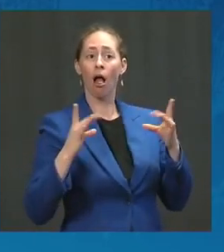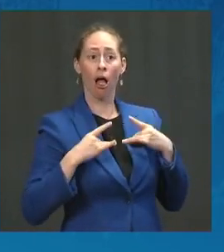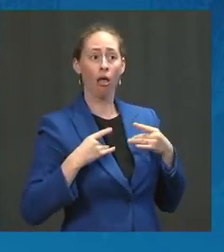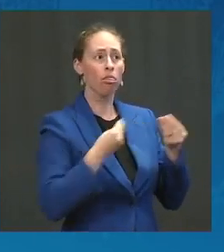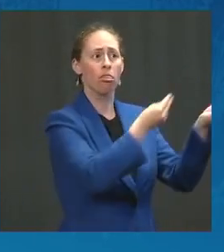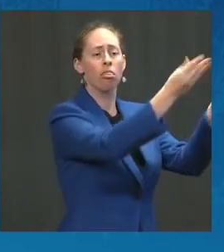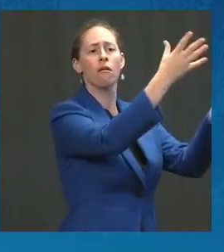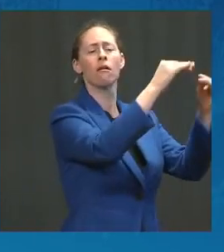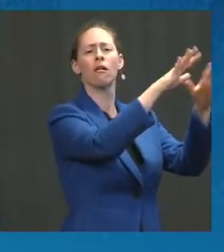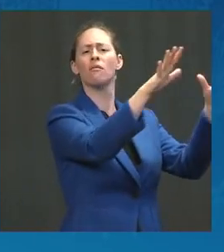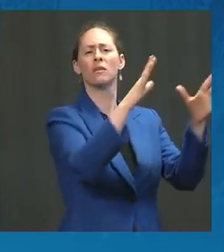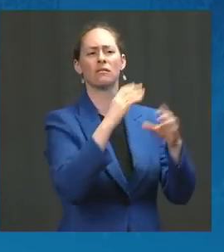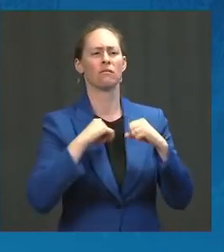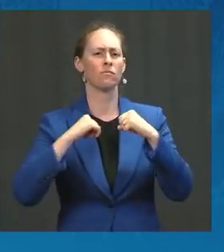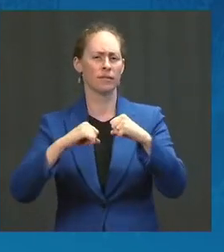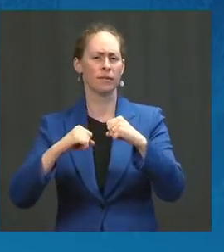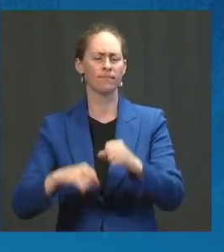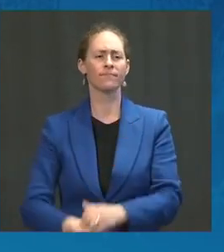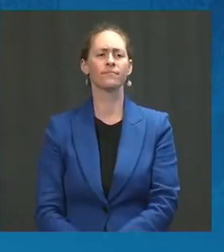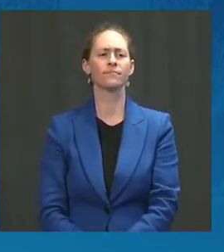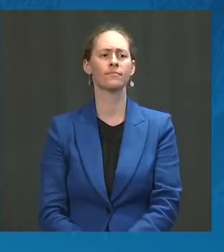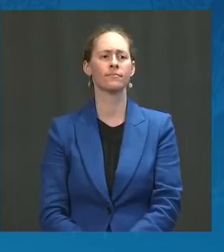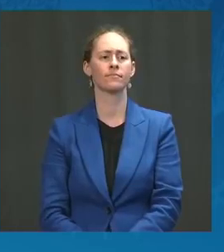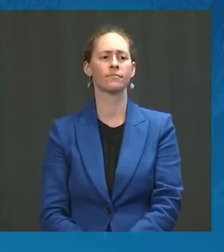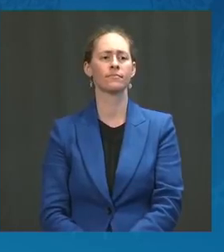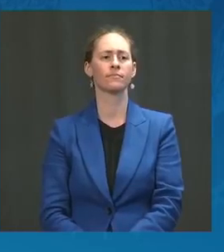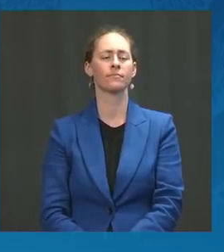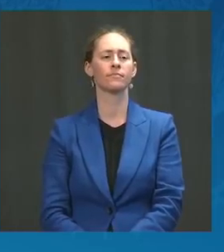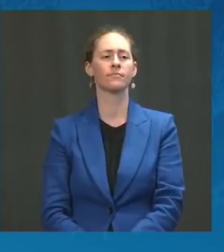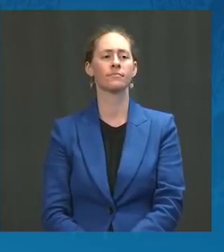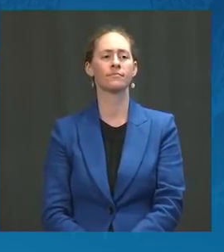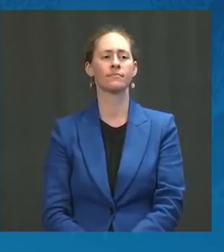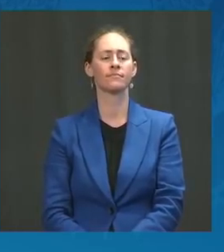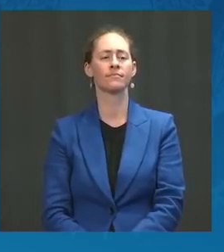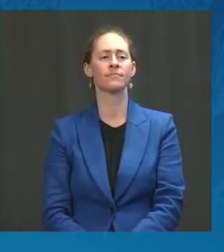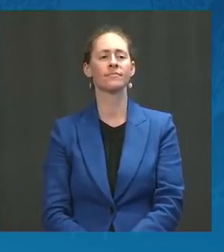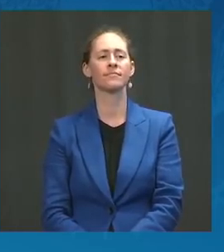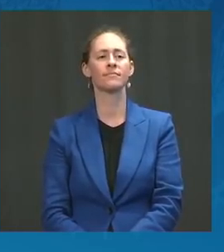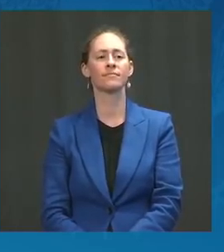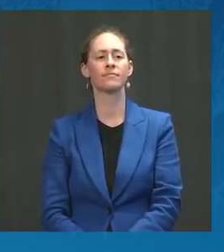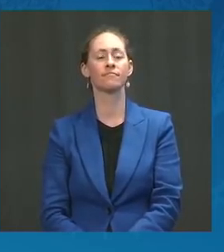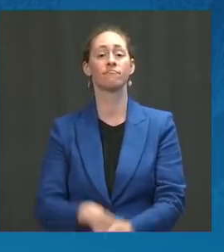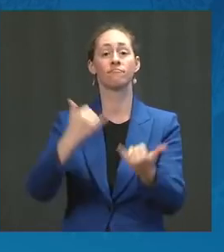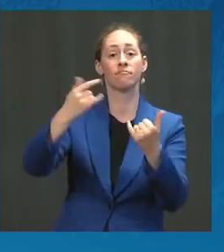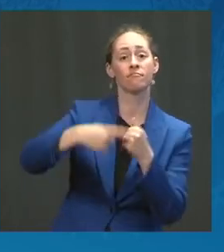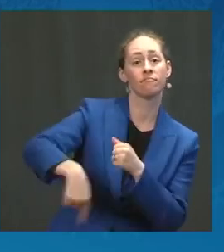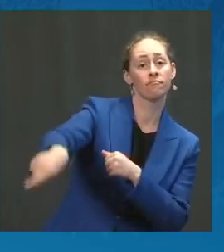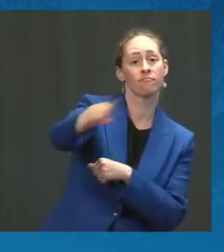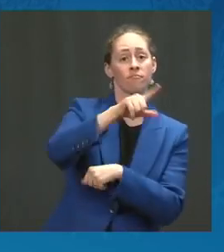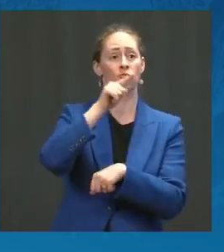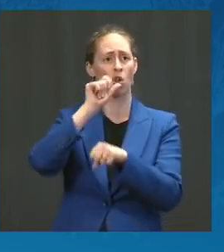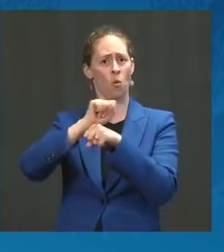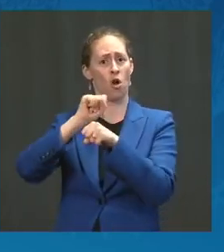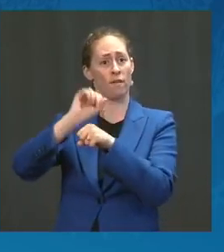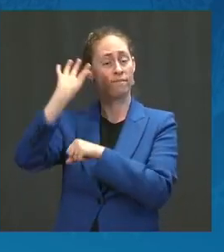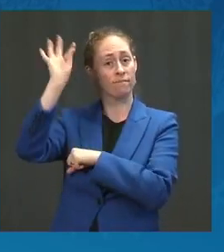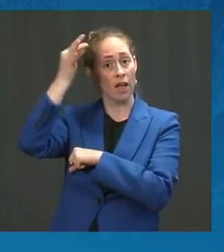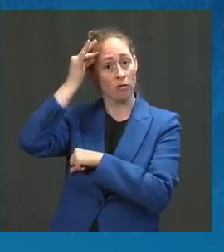government employee will be asked to attest to their vaccination status. Anyone who does not